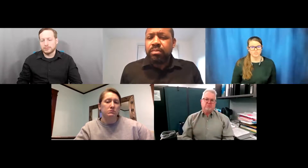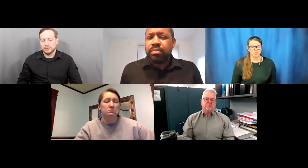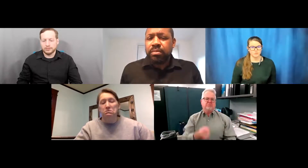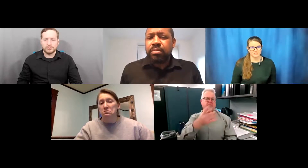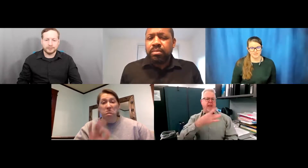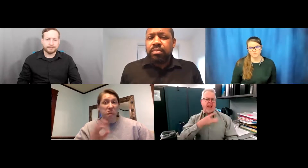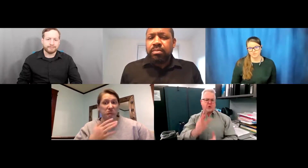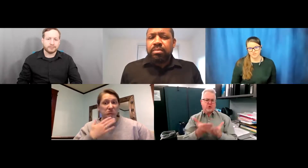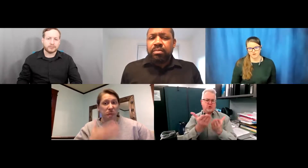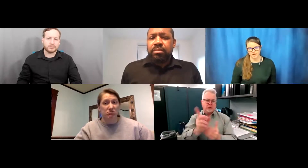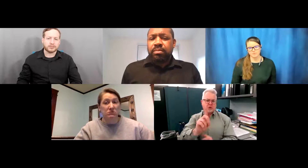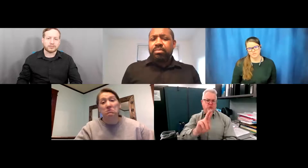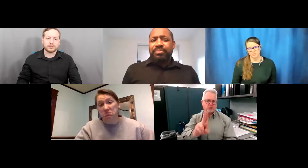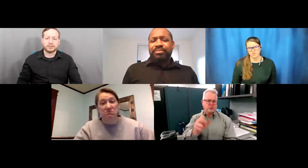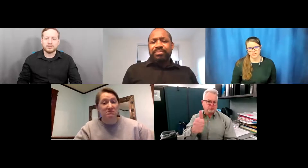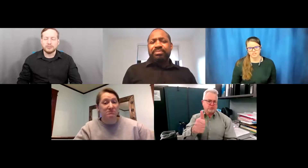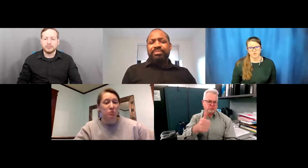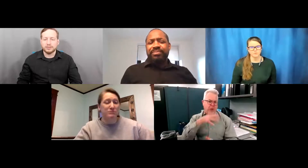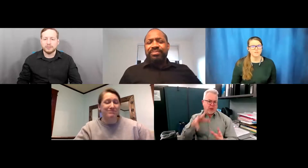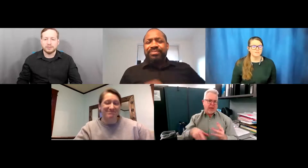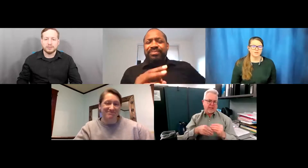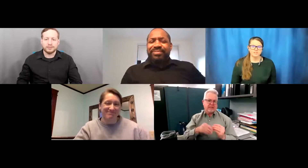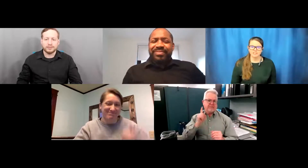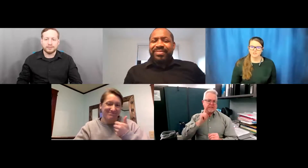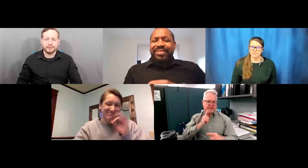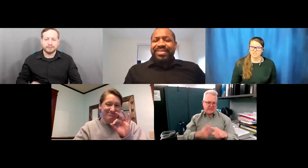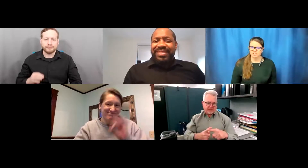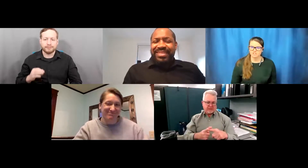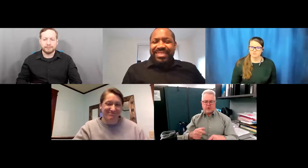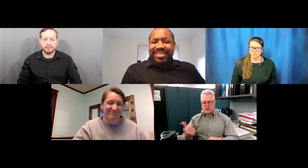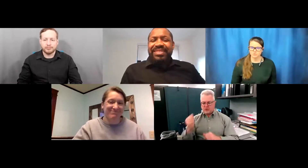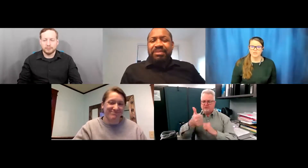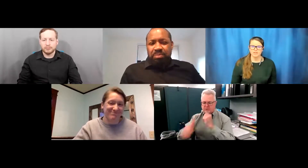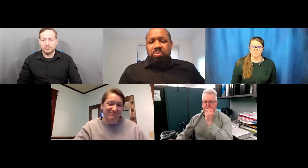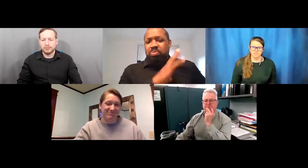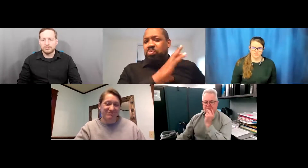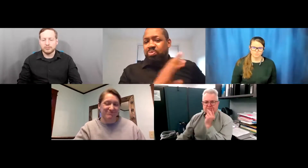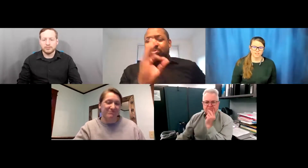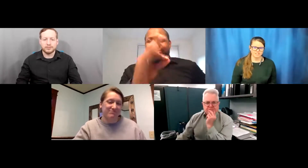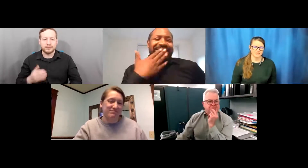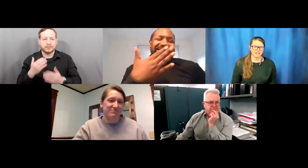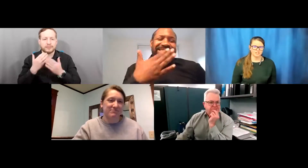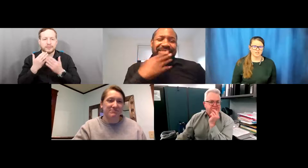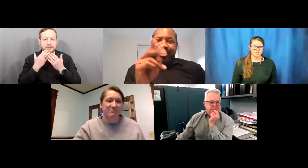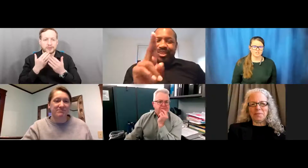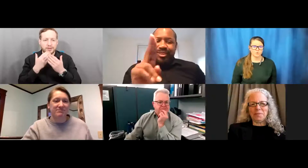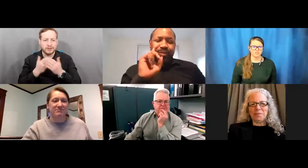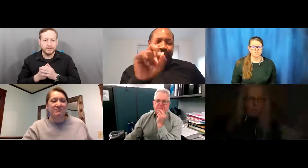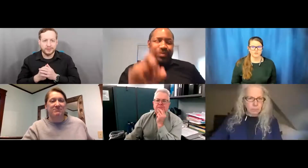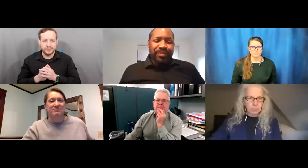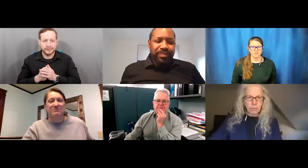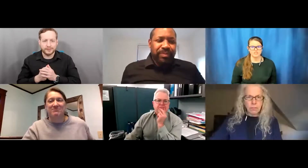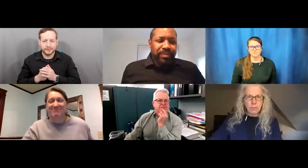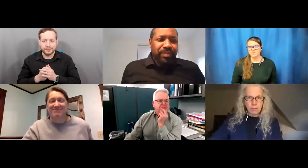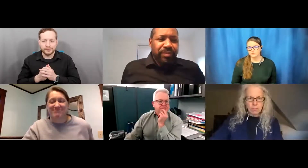goes too in depth with VRI, as we were talking to Purple. But I really like your suggestion, Drew, that it be Deaf Plus and some workers as